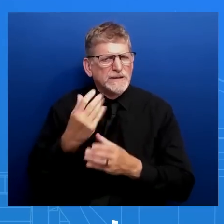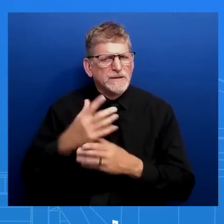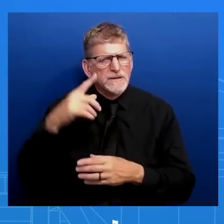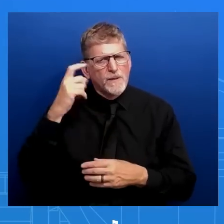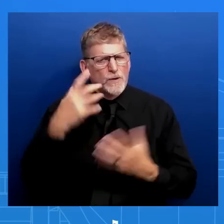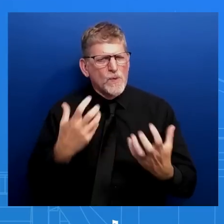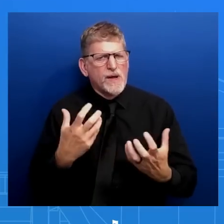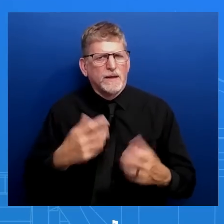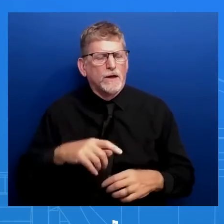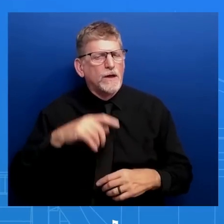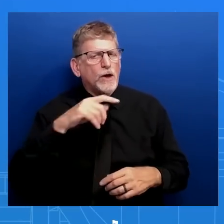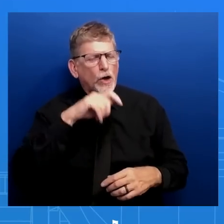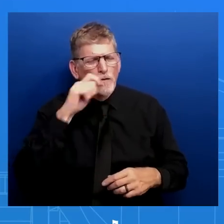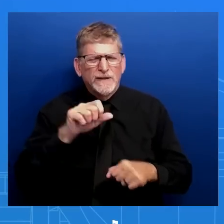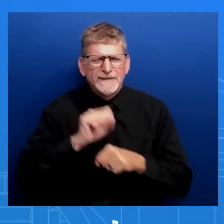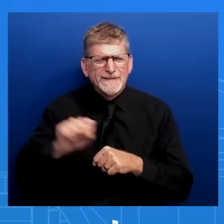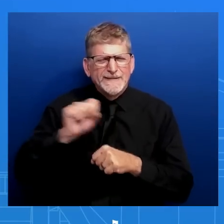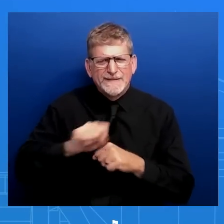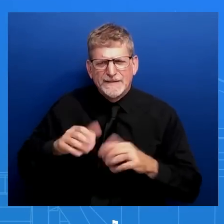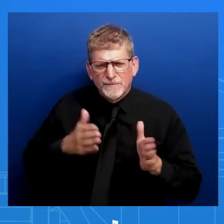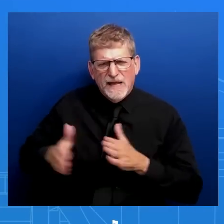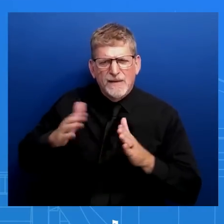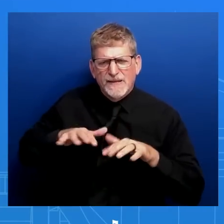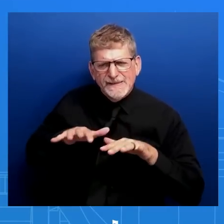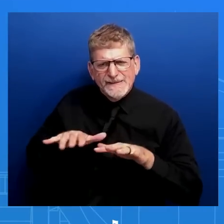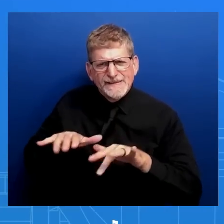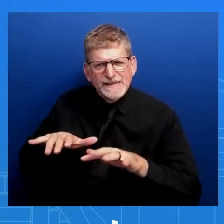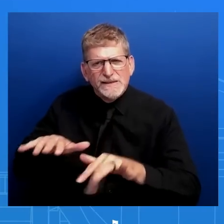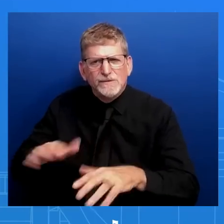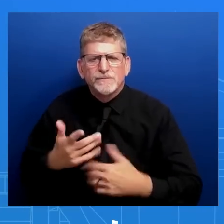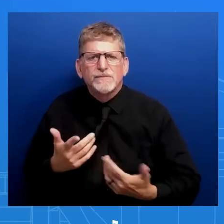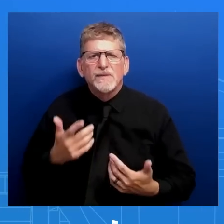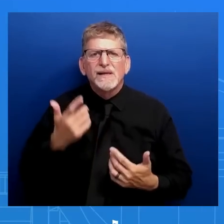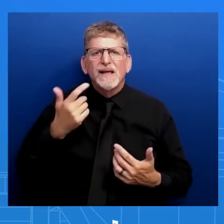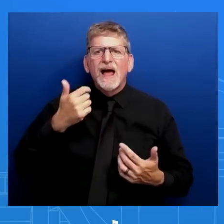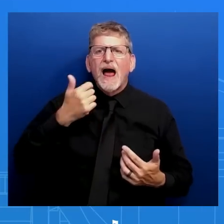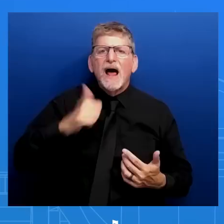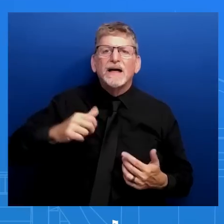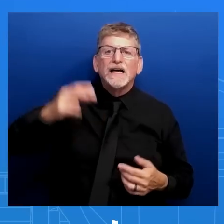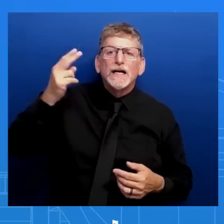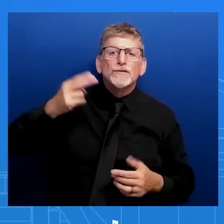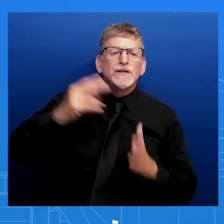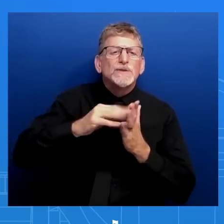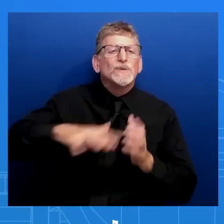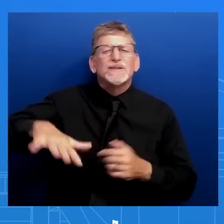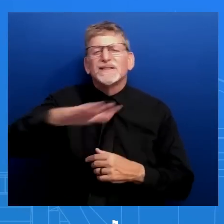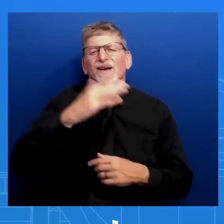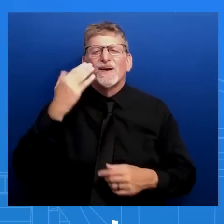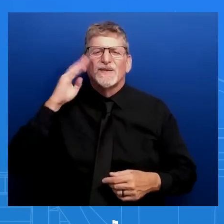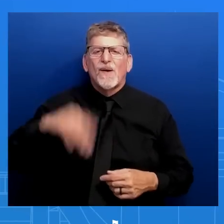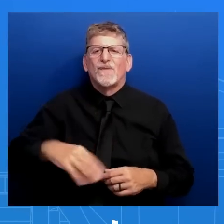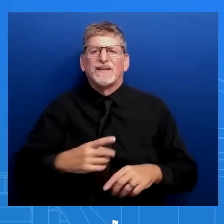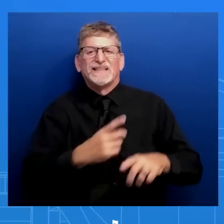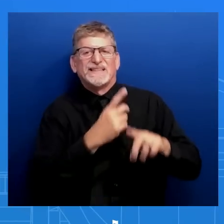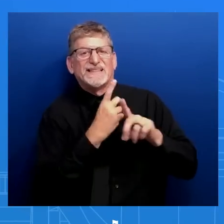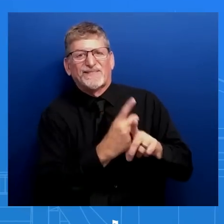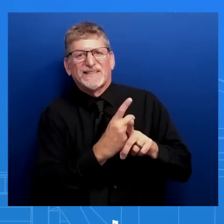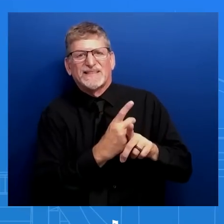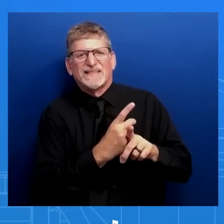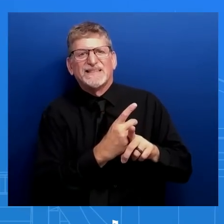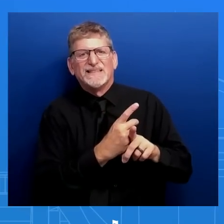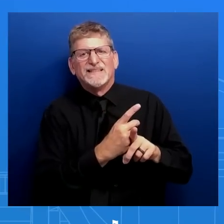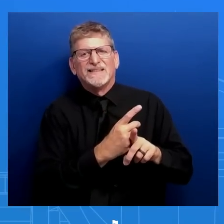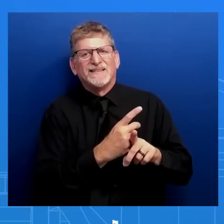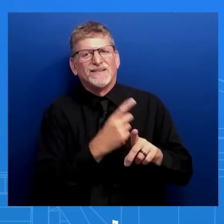any military history student will tell you, defense is the stronger form of war. And so the Ukrainians are running into